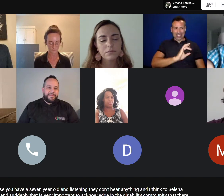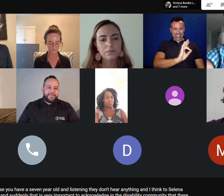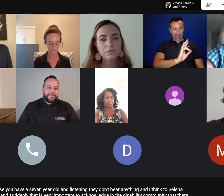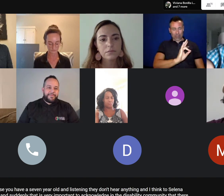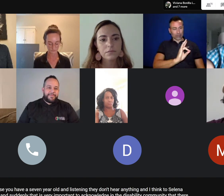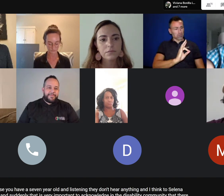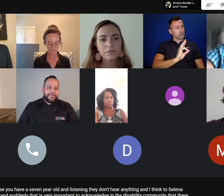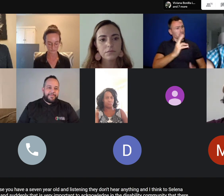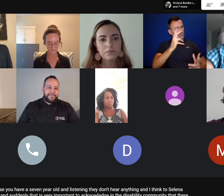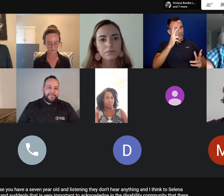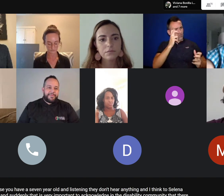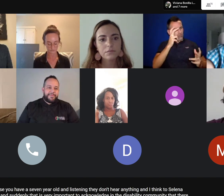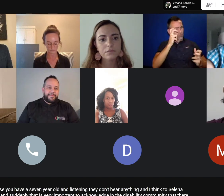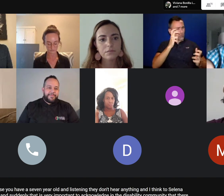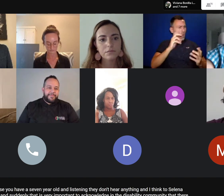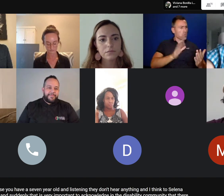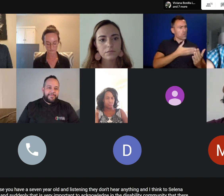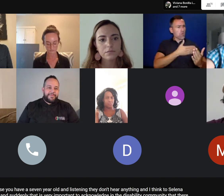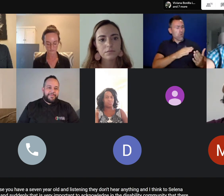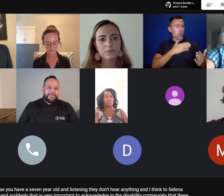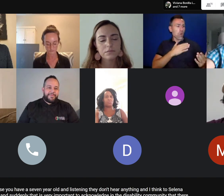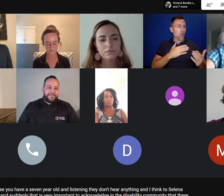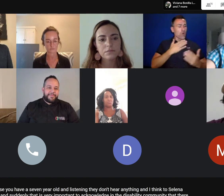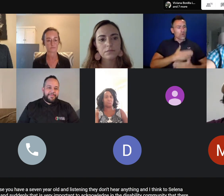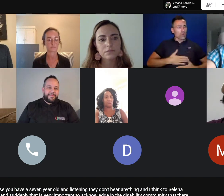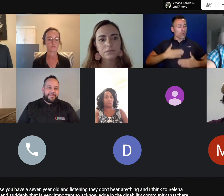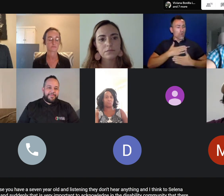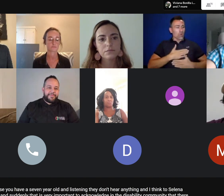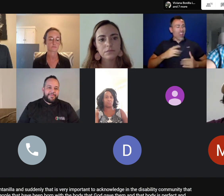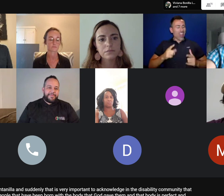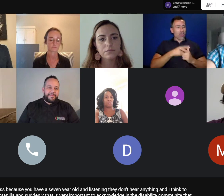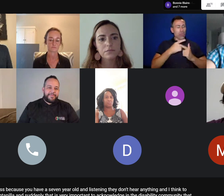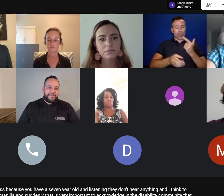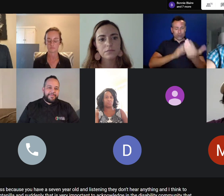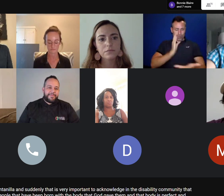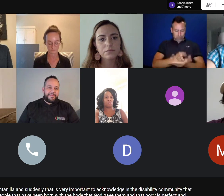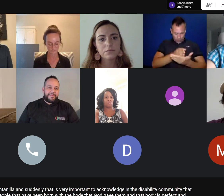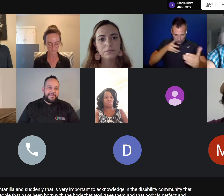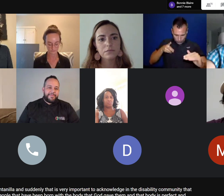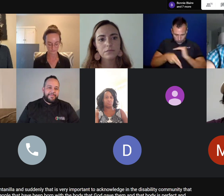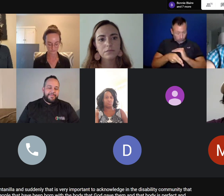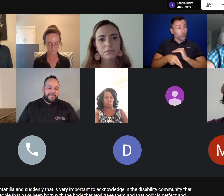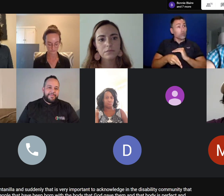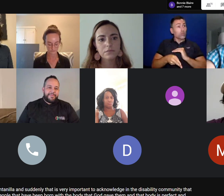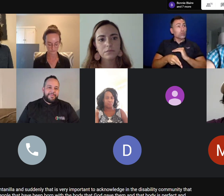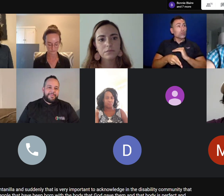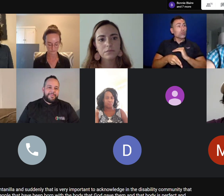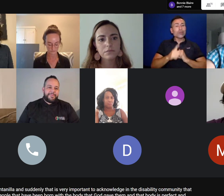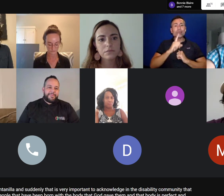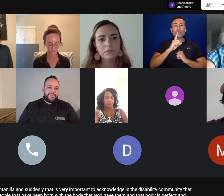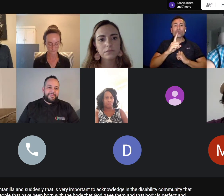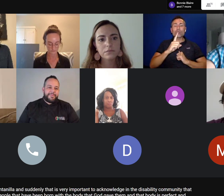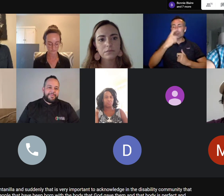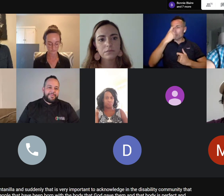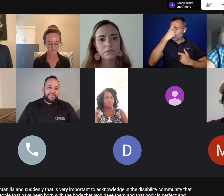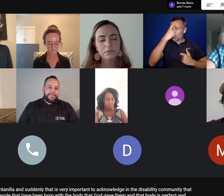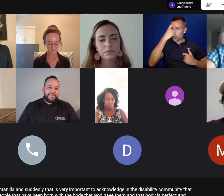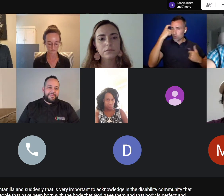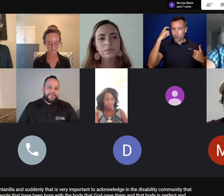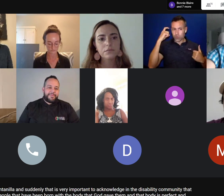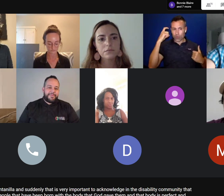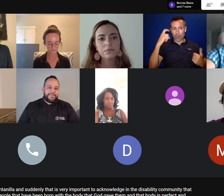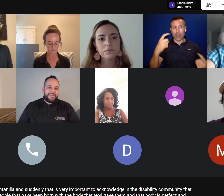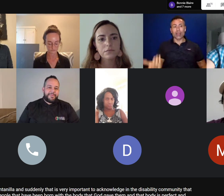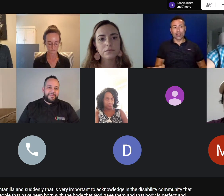hear and then suddenly not hear anymore, that was really, really traumatic.